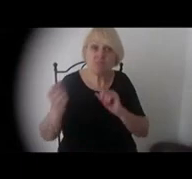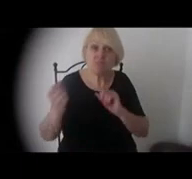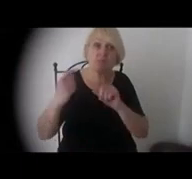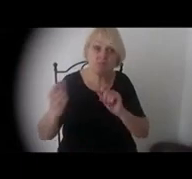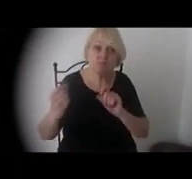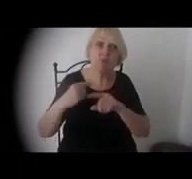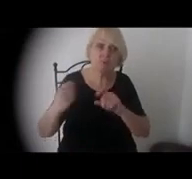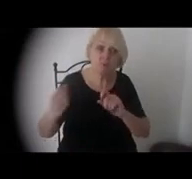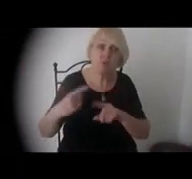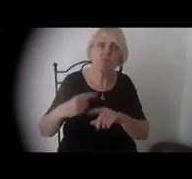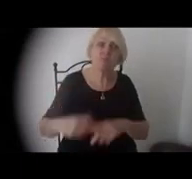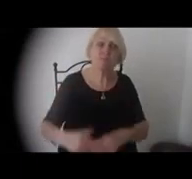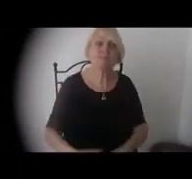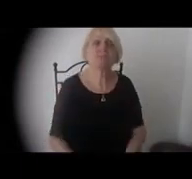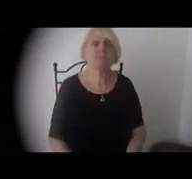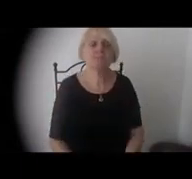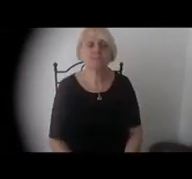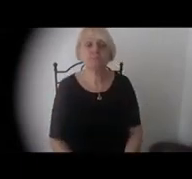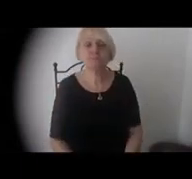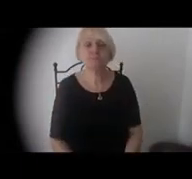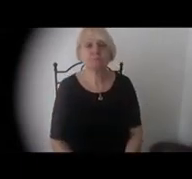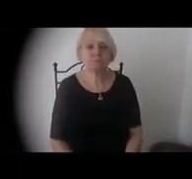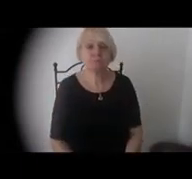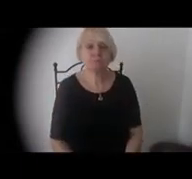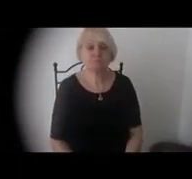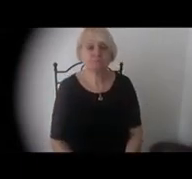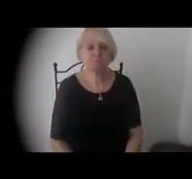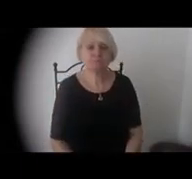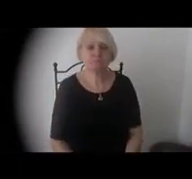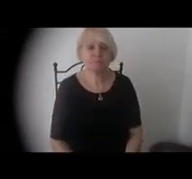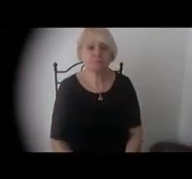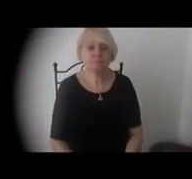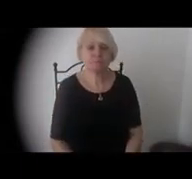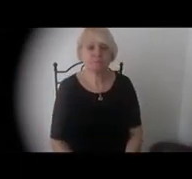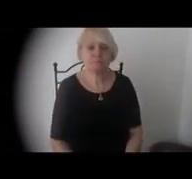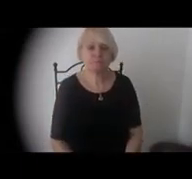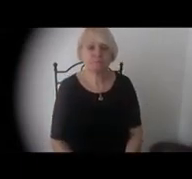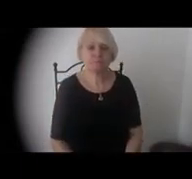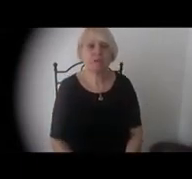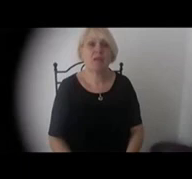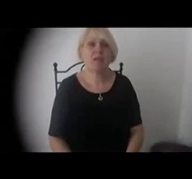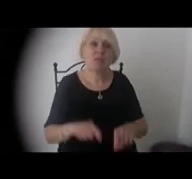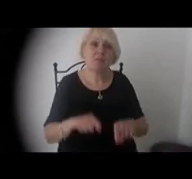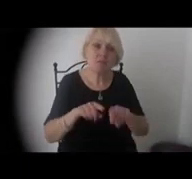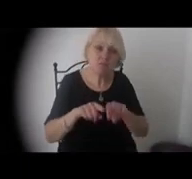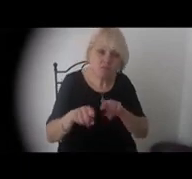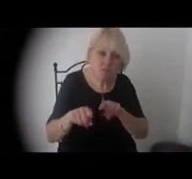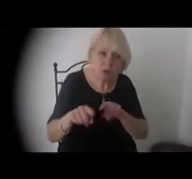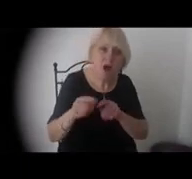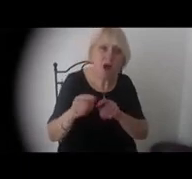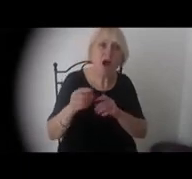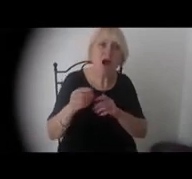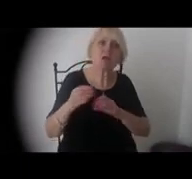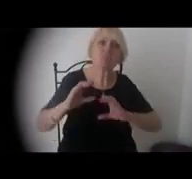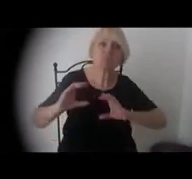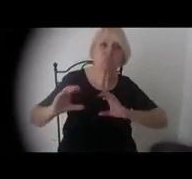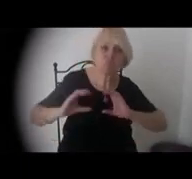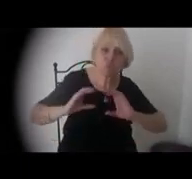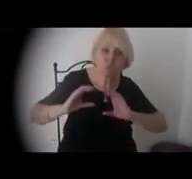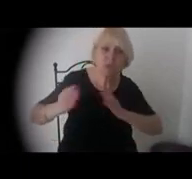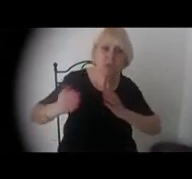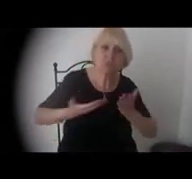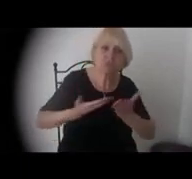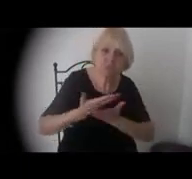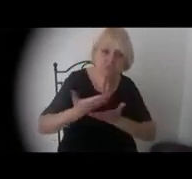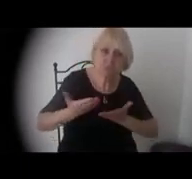as we've said before about, trying to have that conversation and to listen and to understand those